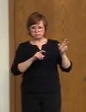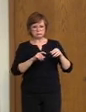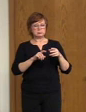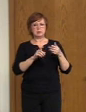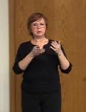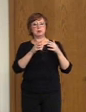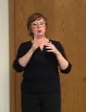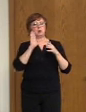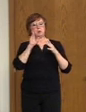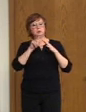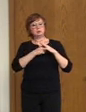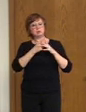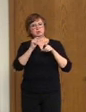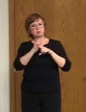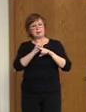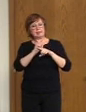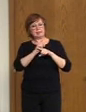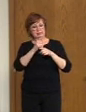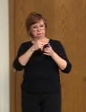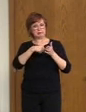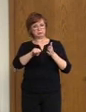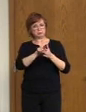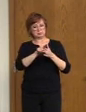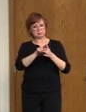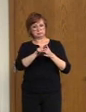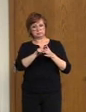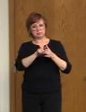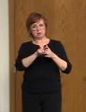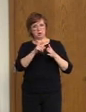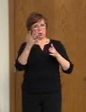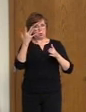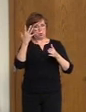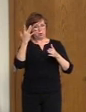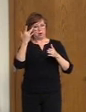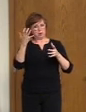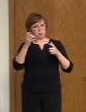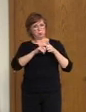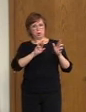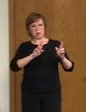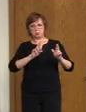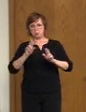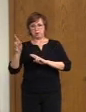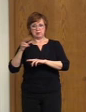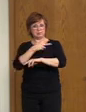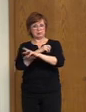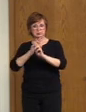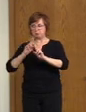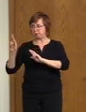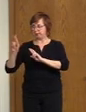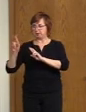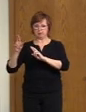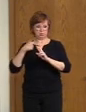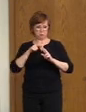as early as next week to start possible rapid readiness to prepare us for the readiness that's going to be needed near the end of the month.